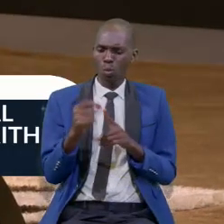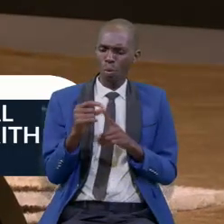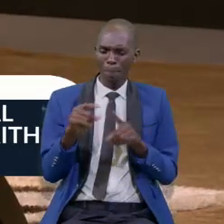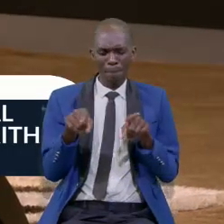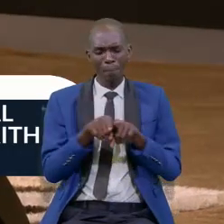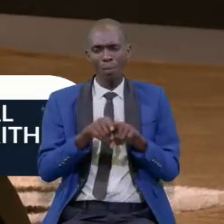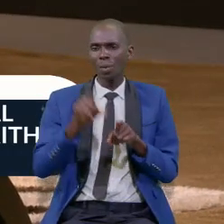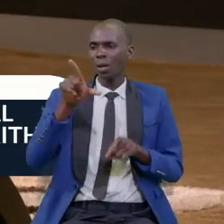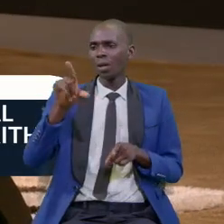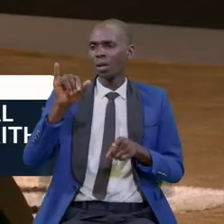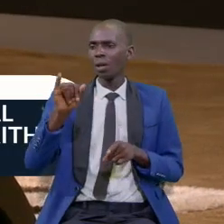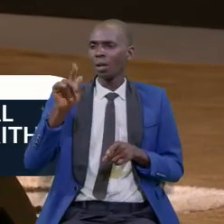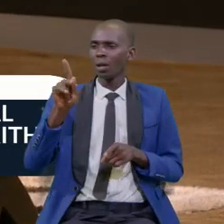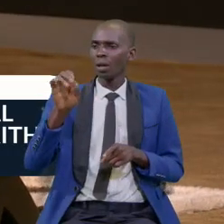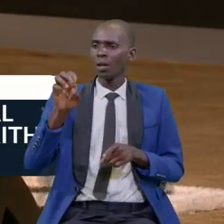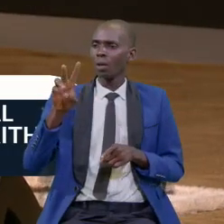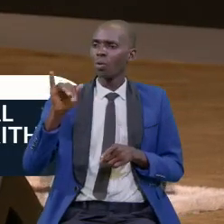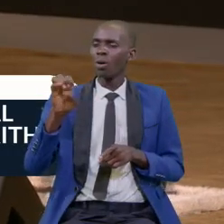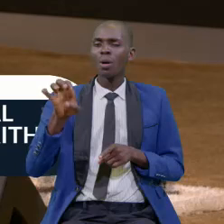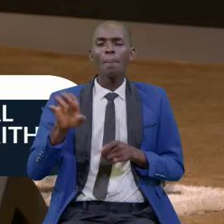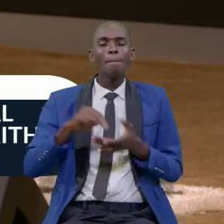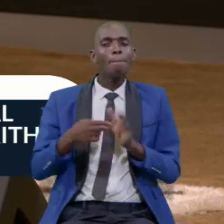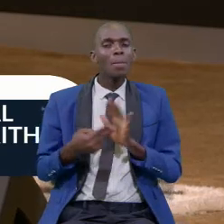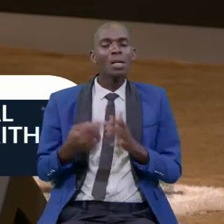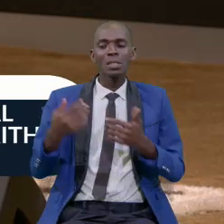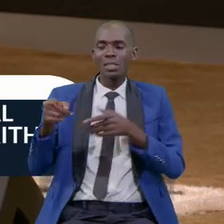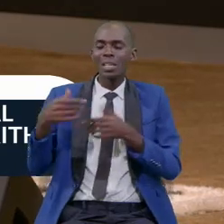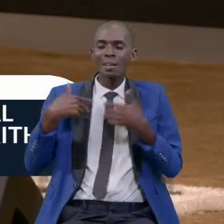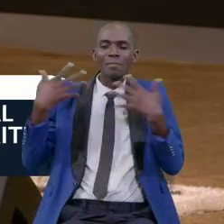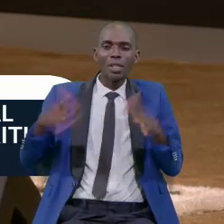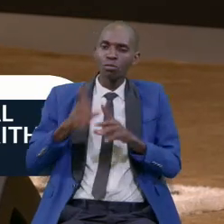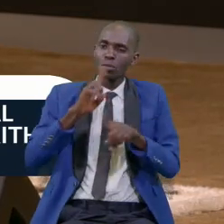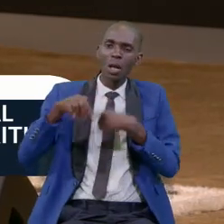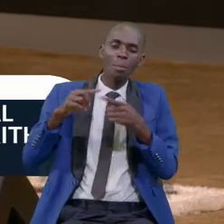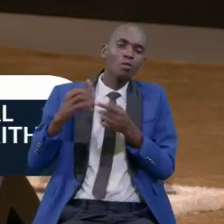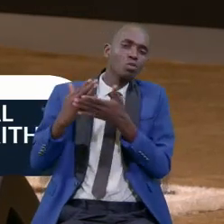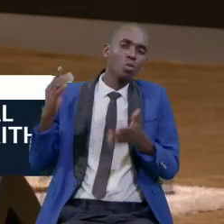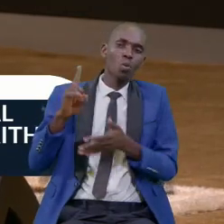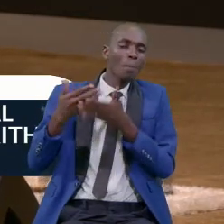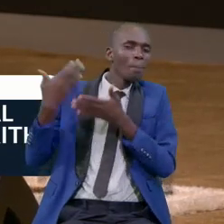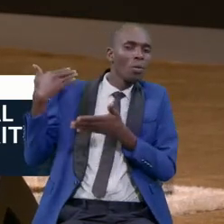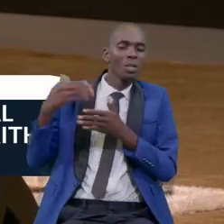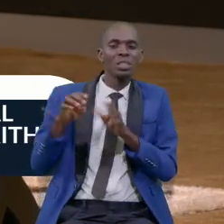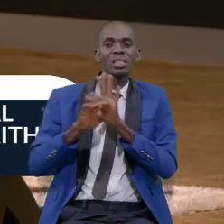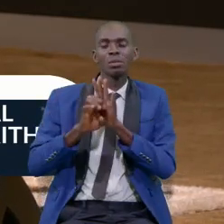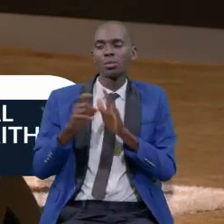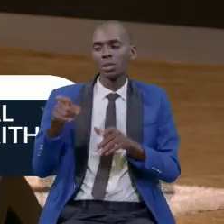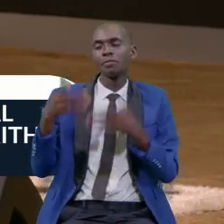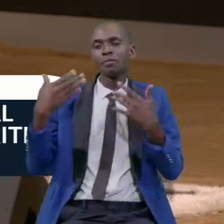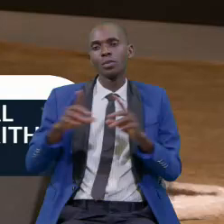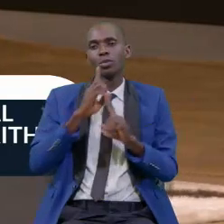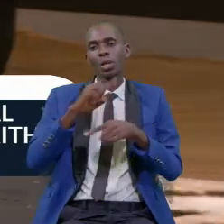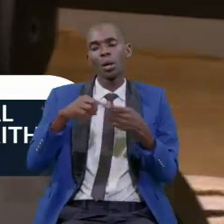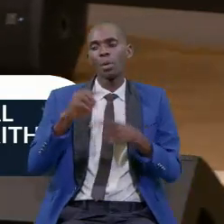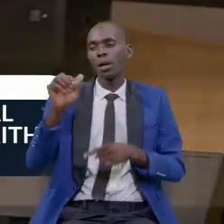likewise means he has spoken about somebody. He spoke about Abraham, and we've studied that already. He said just like Abraham